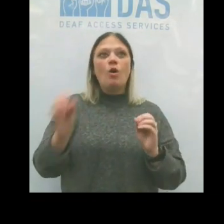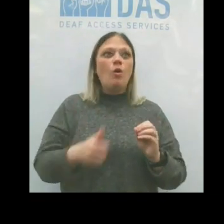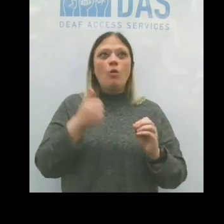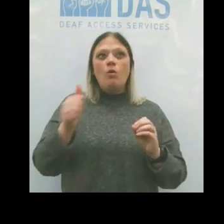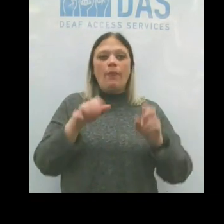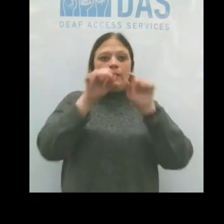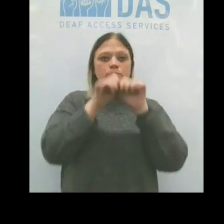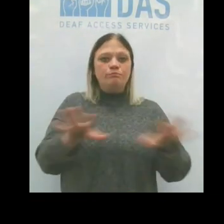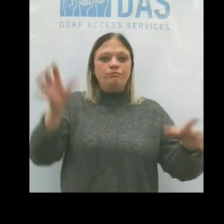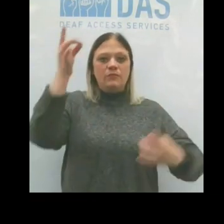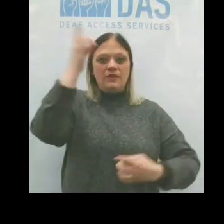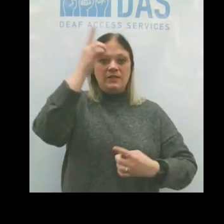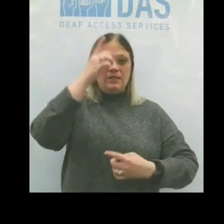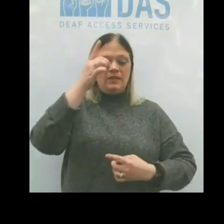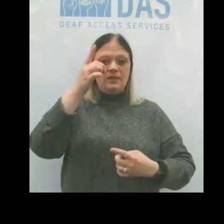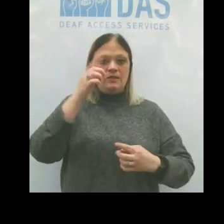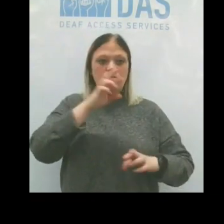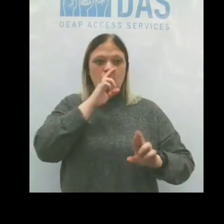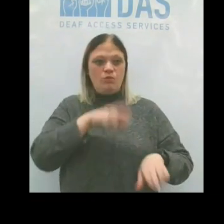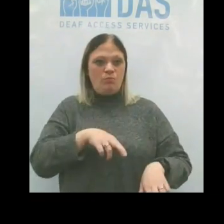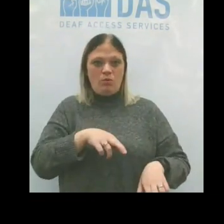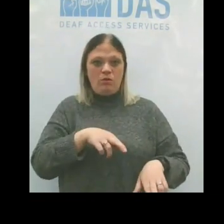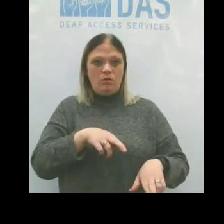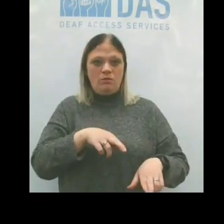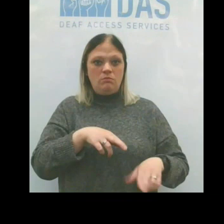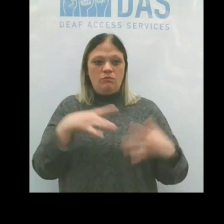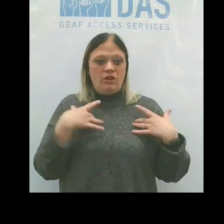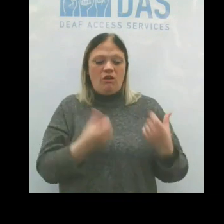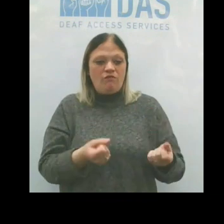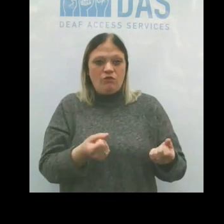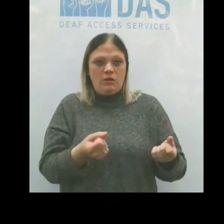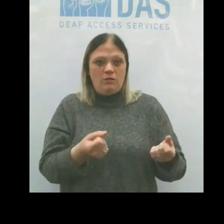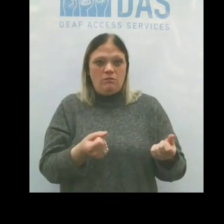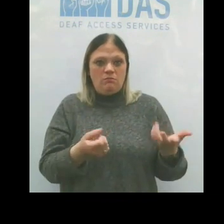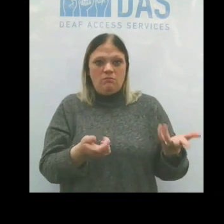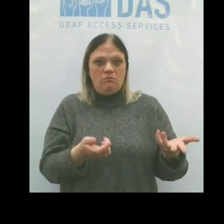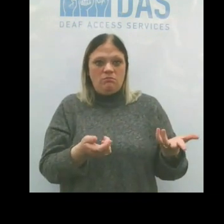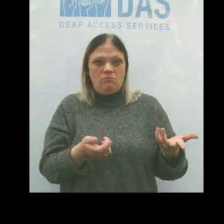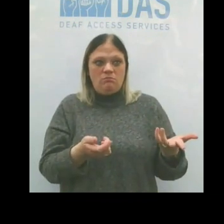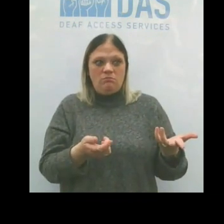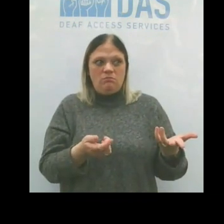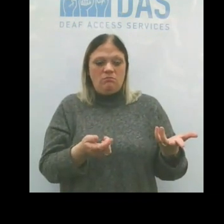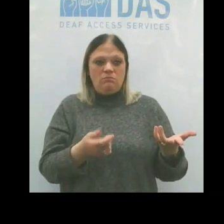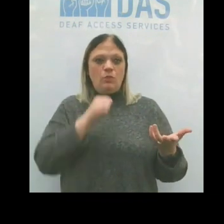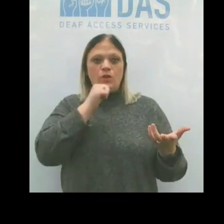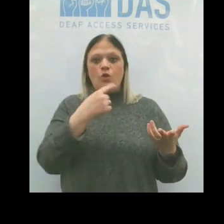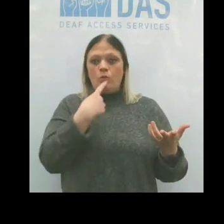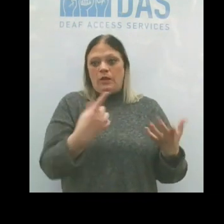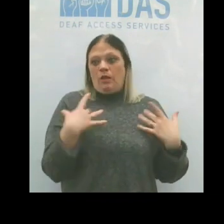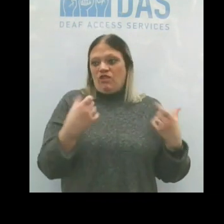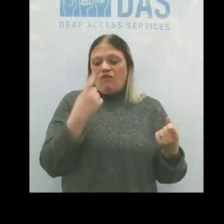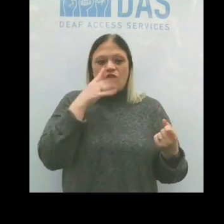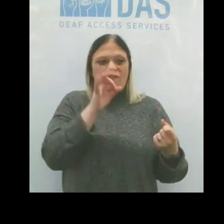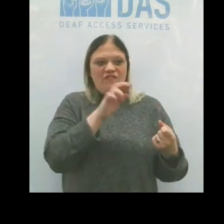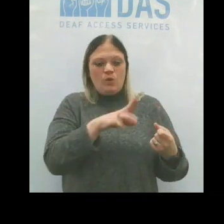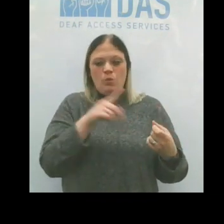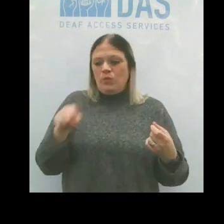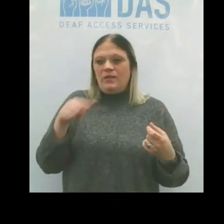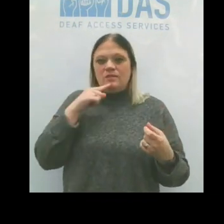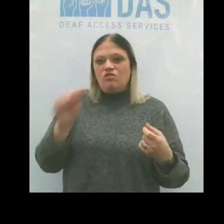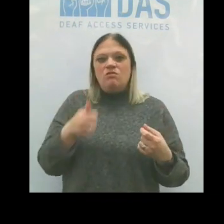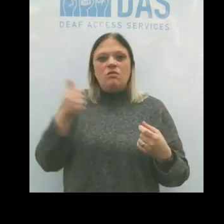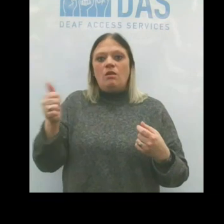communicable disease do we report recovery, and so this is again just another communicable disease. So I